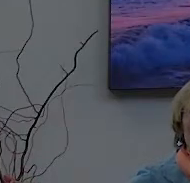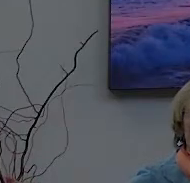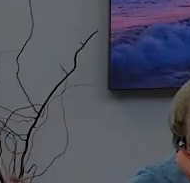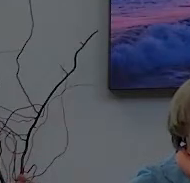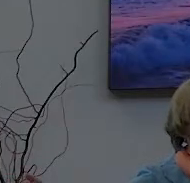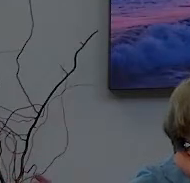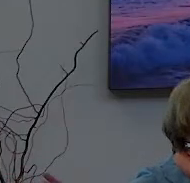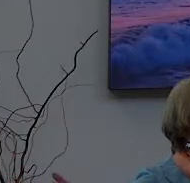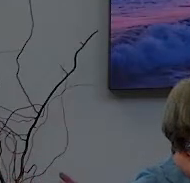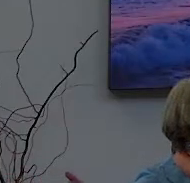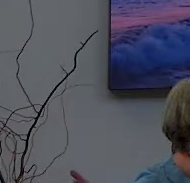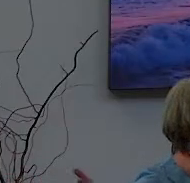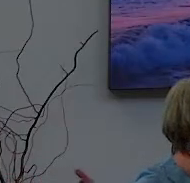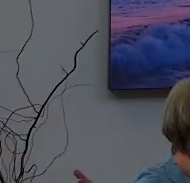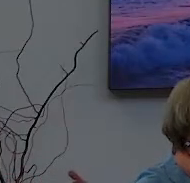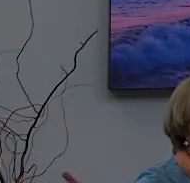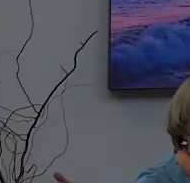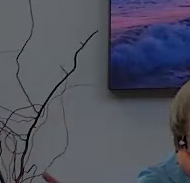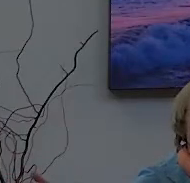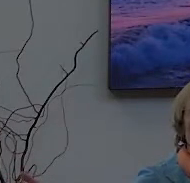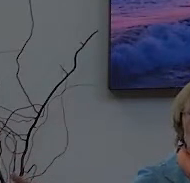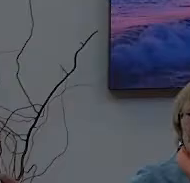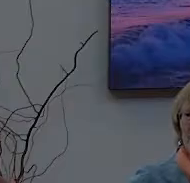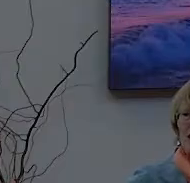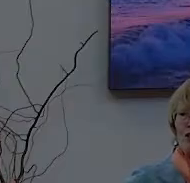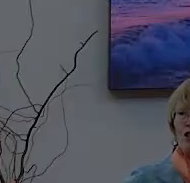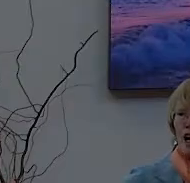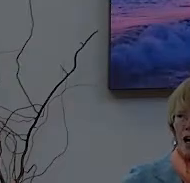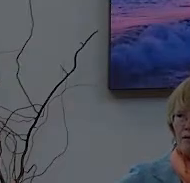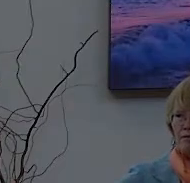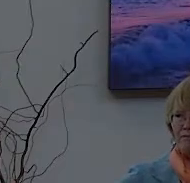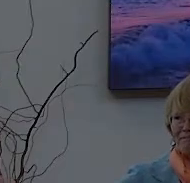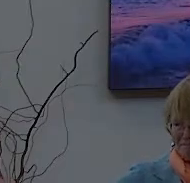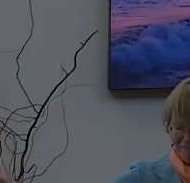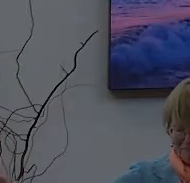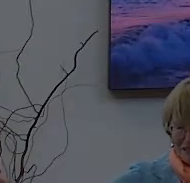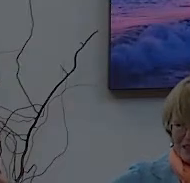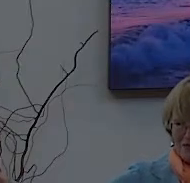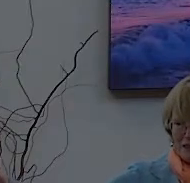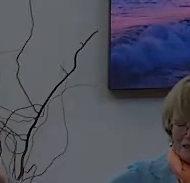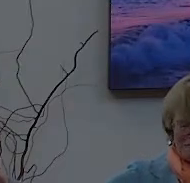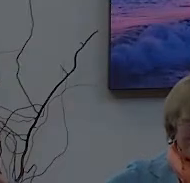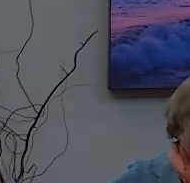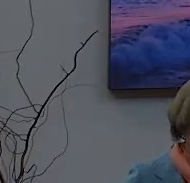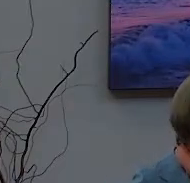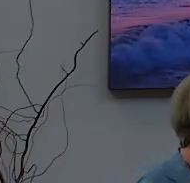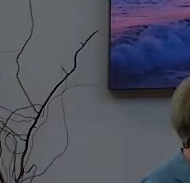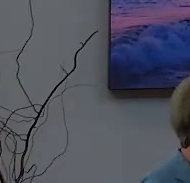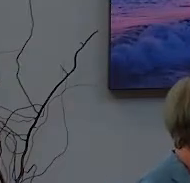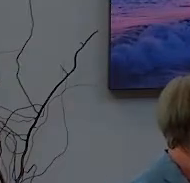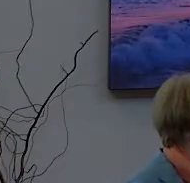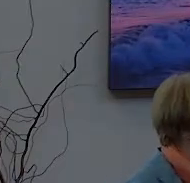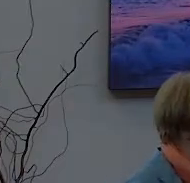be ours now and in all the days to come. Blessed be.